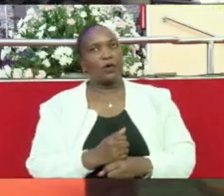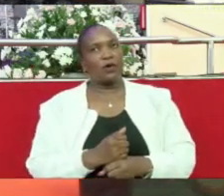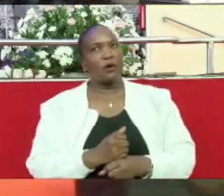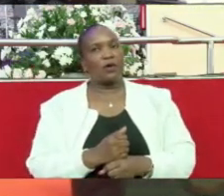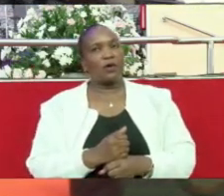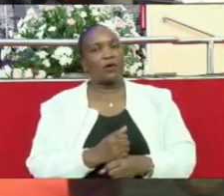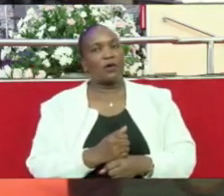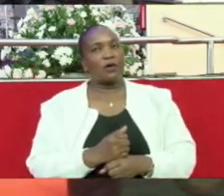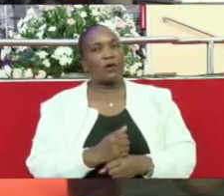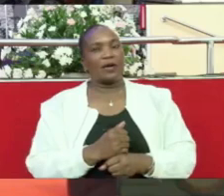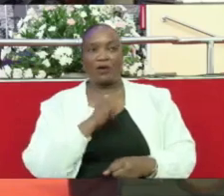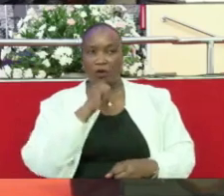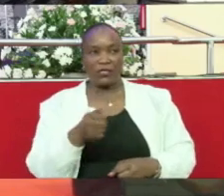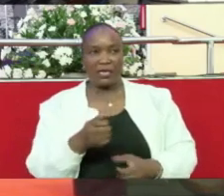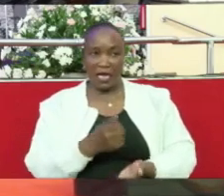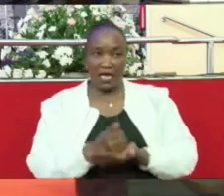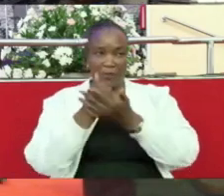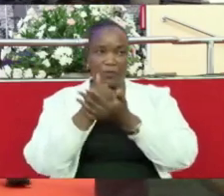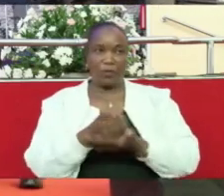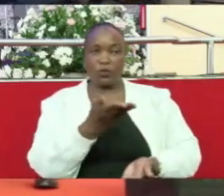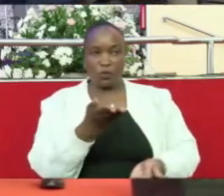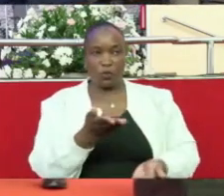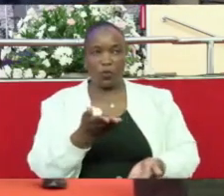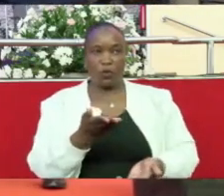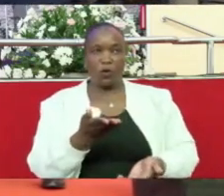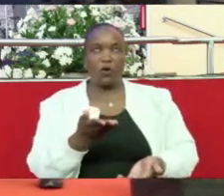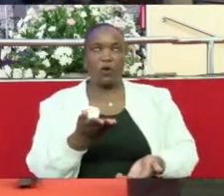Without your permission, sometimes He's limited.